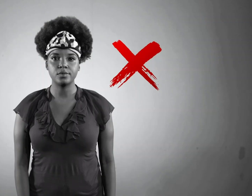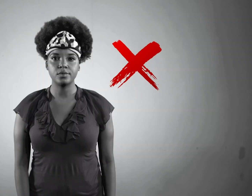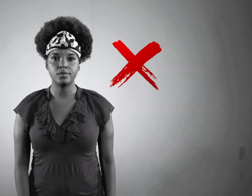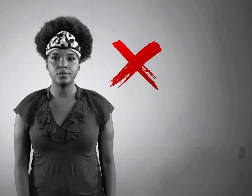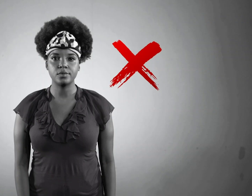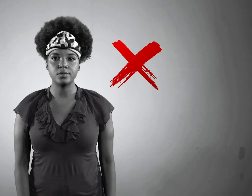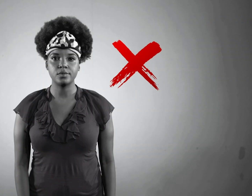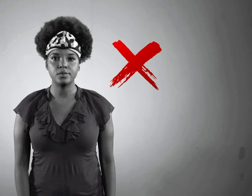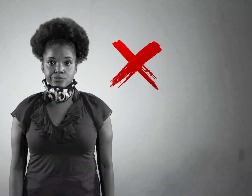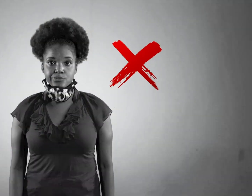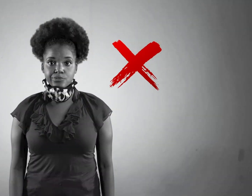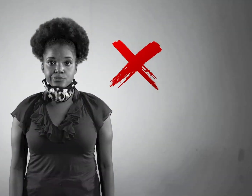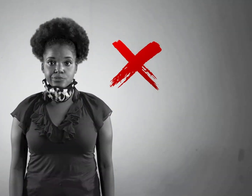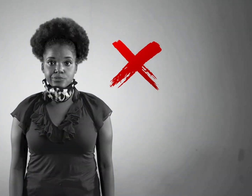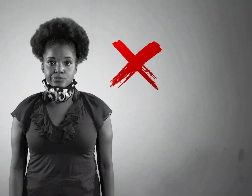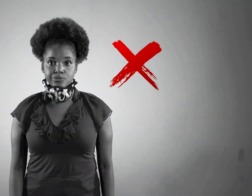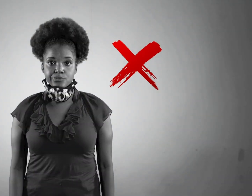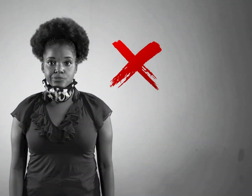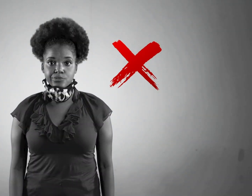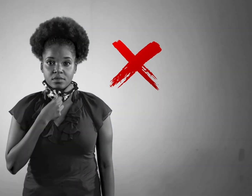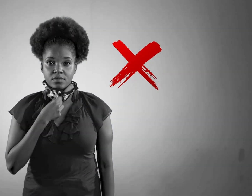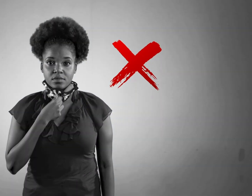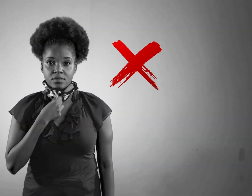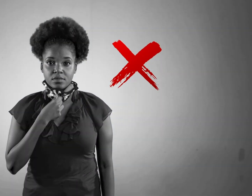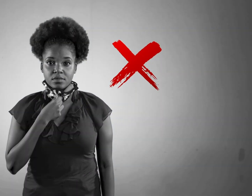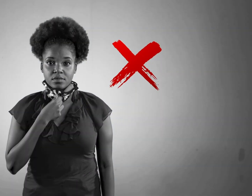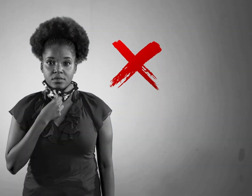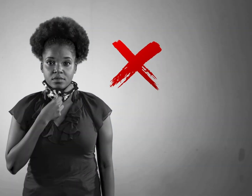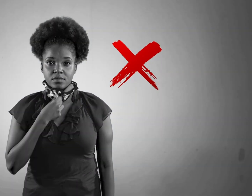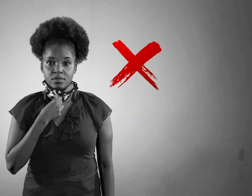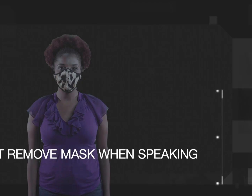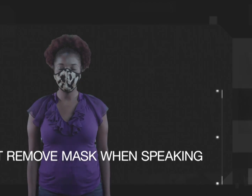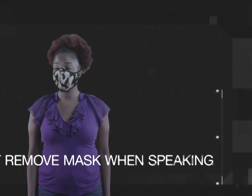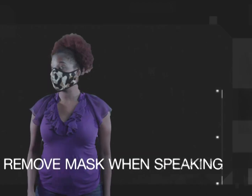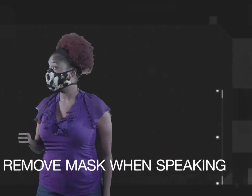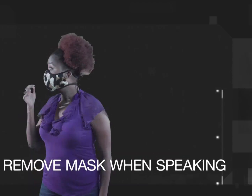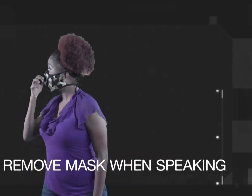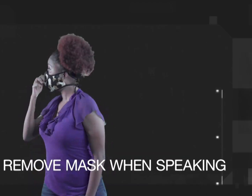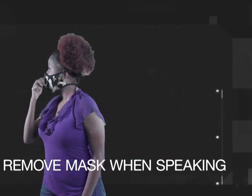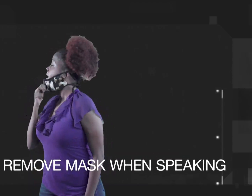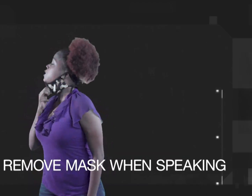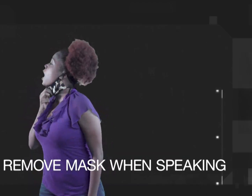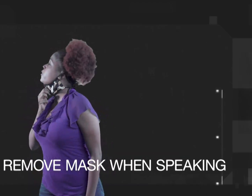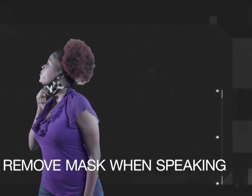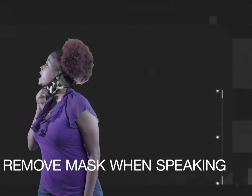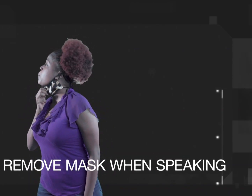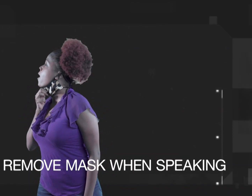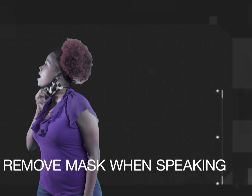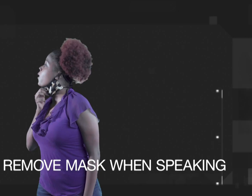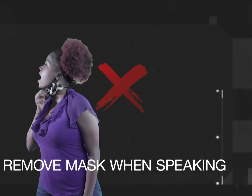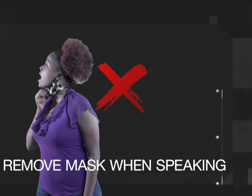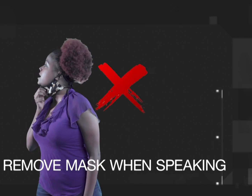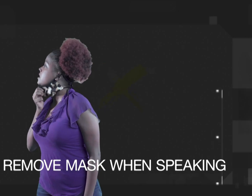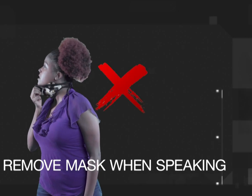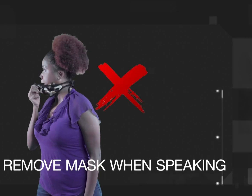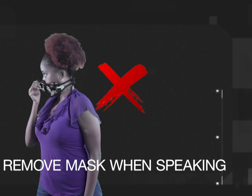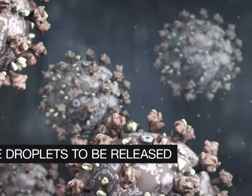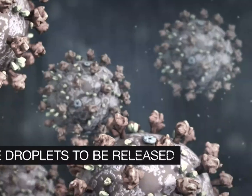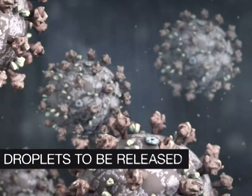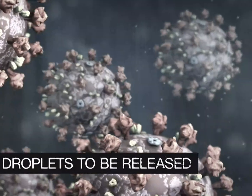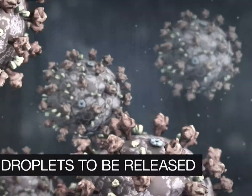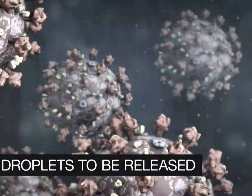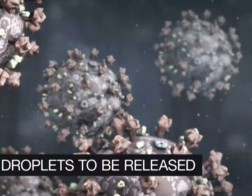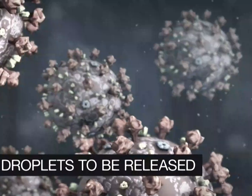worn on your forehead, under your chin, or on your neck. Please do not remove the mask when speaking. This